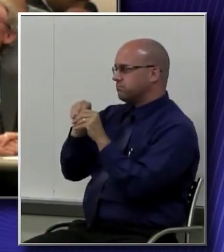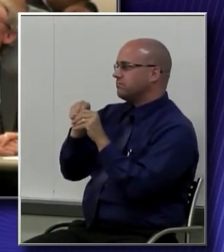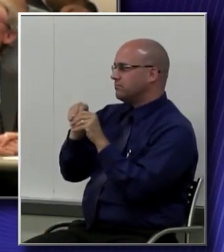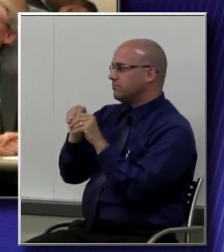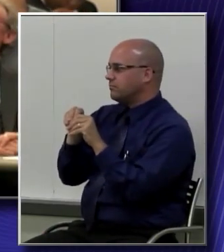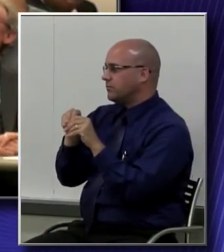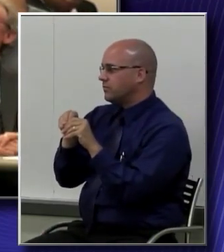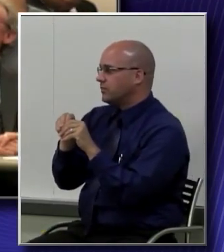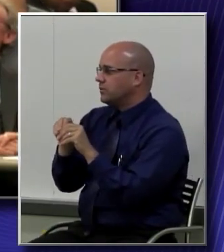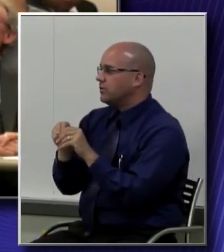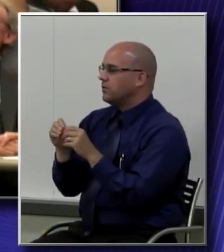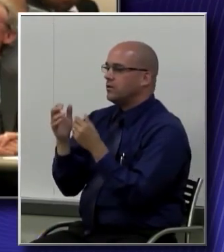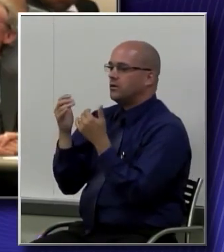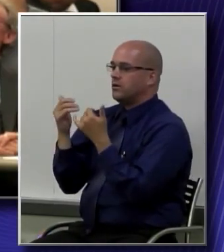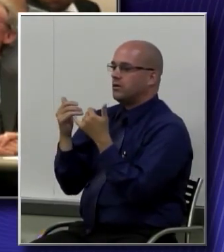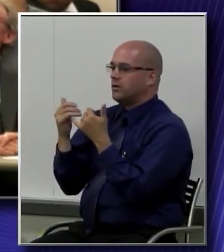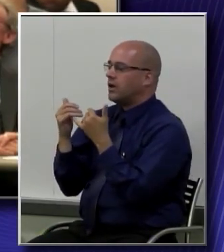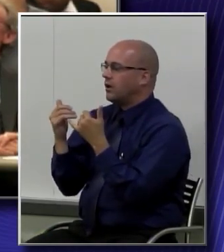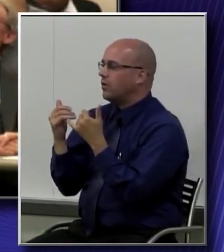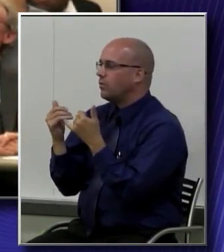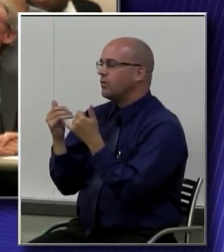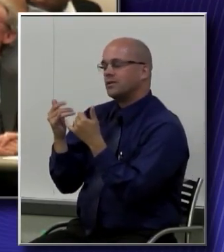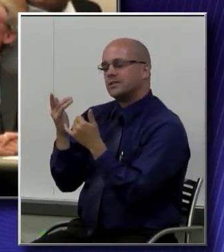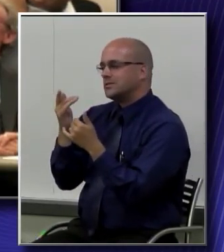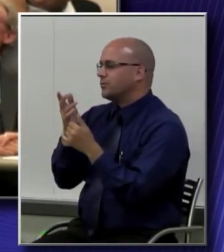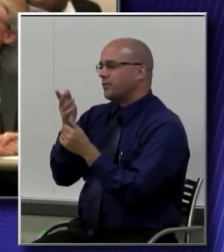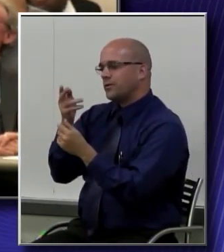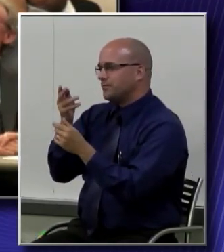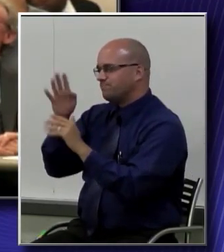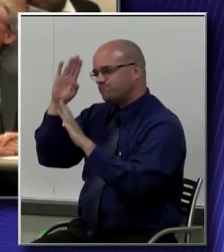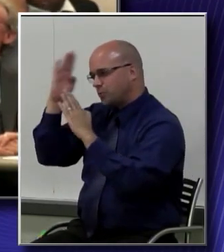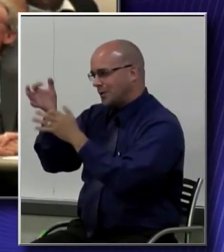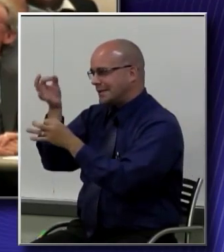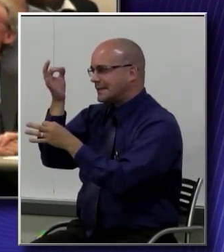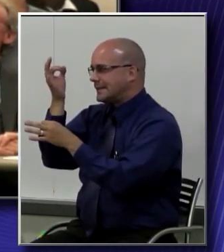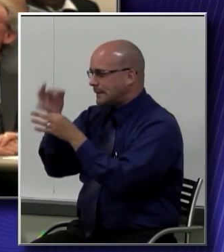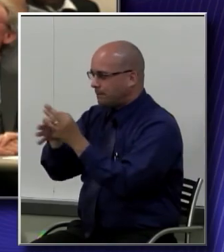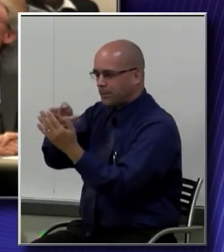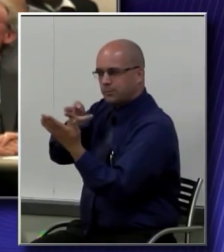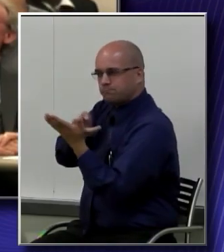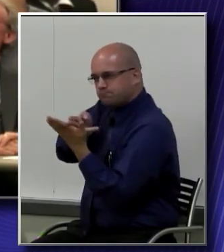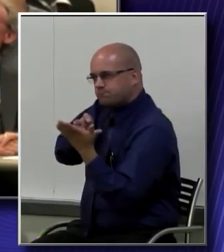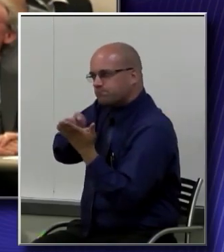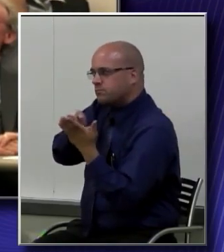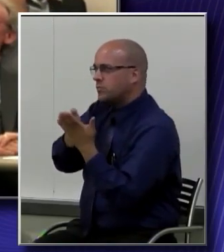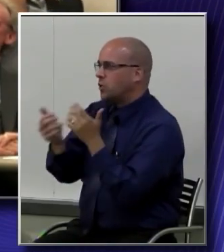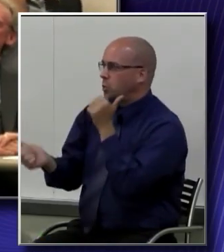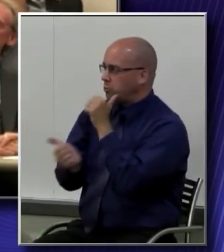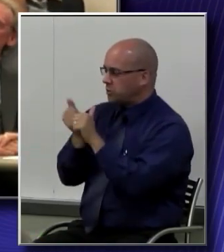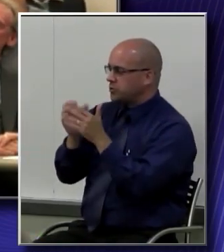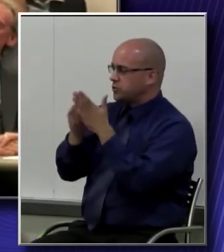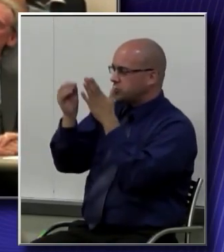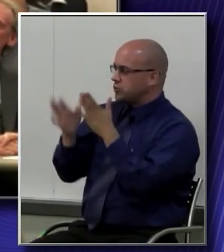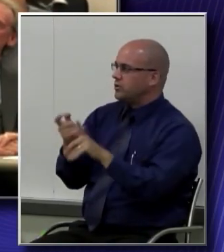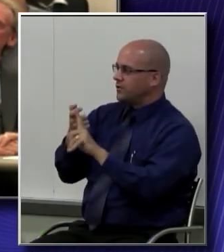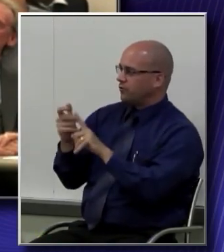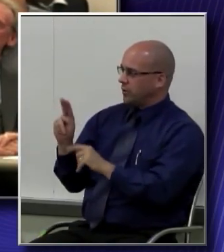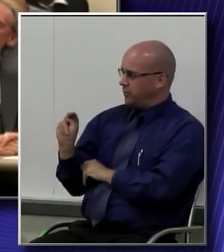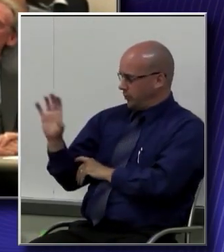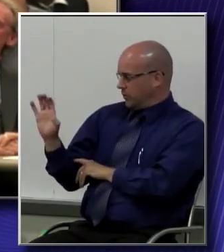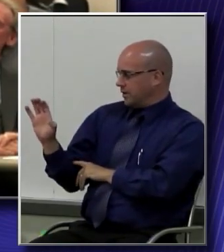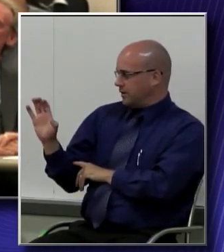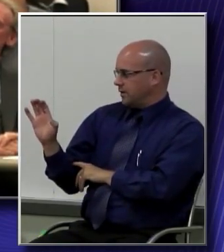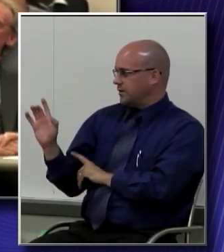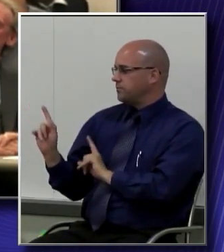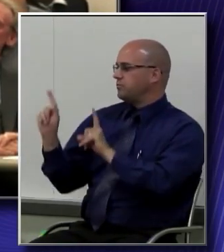highlight briefly the simple truth. Most of our students in the state of North Carolina come to our university